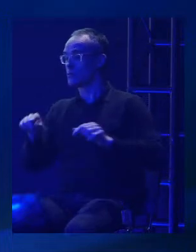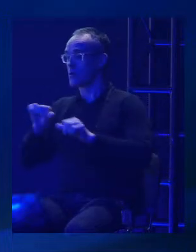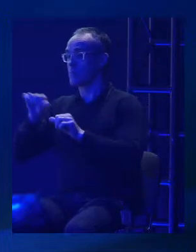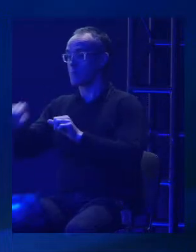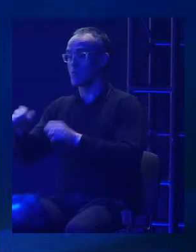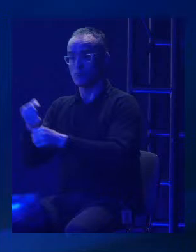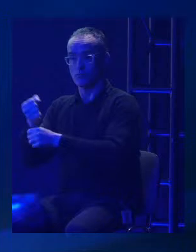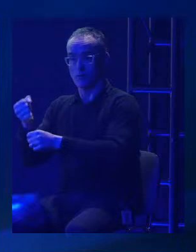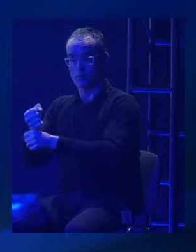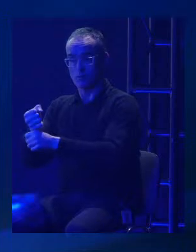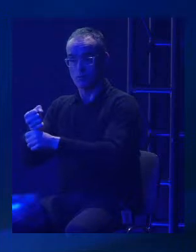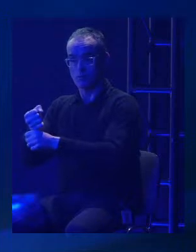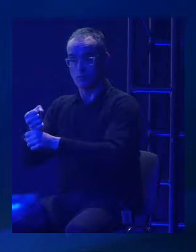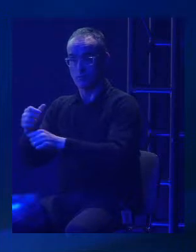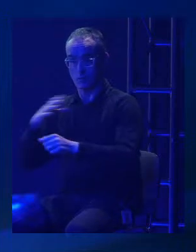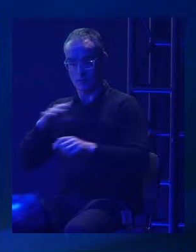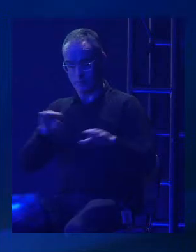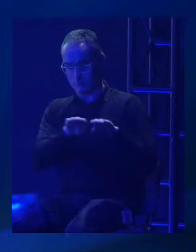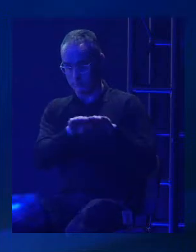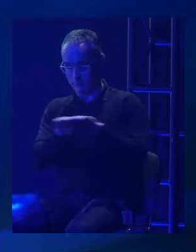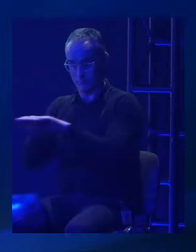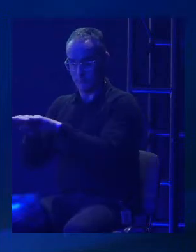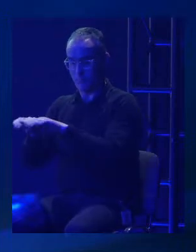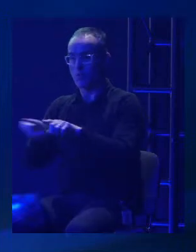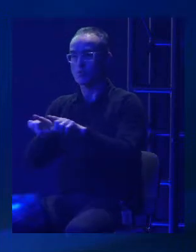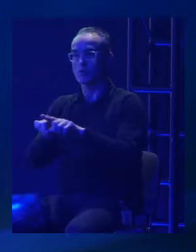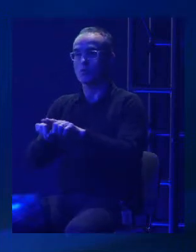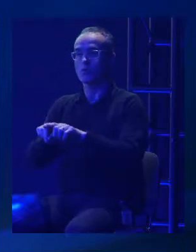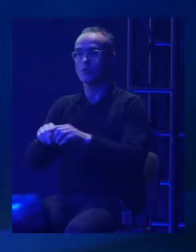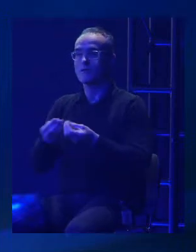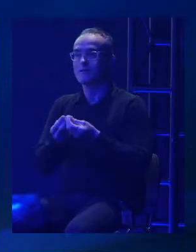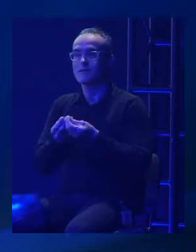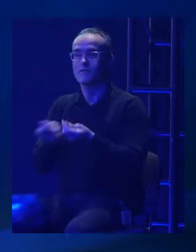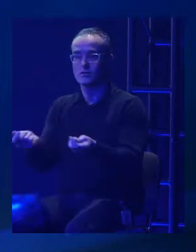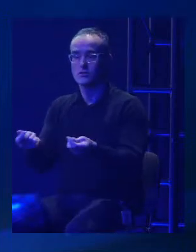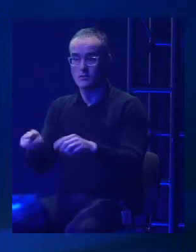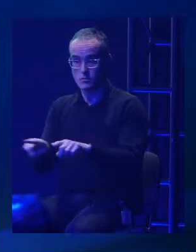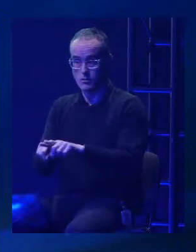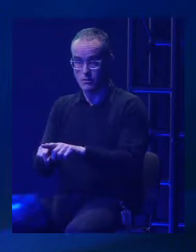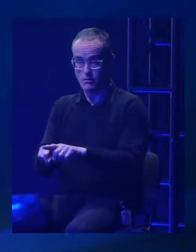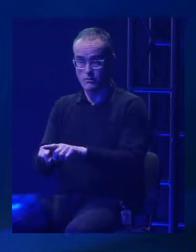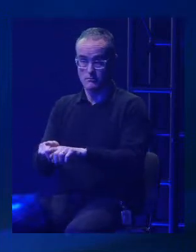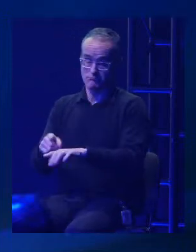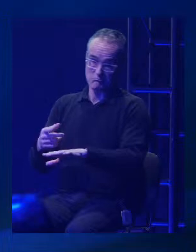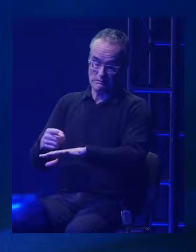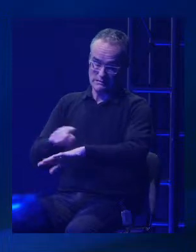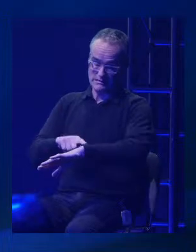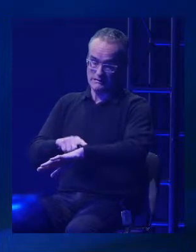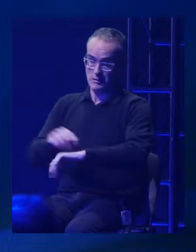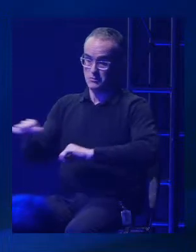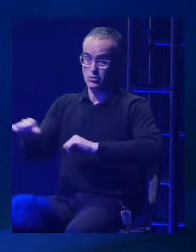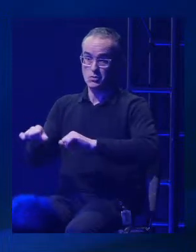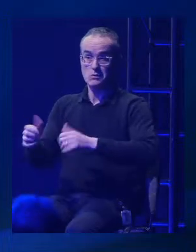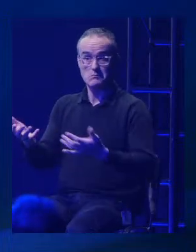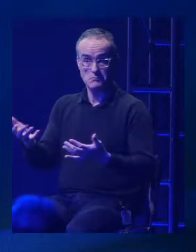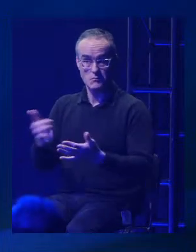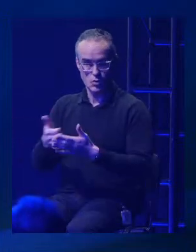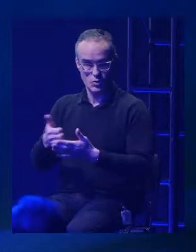that, we have to be efficient as well. So there's only so much time we've got to achieve what we wish to accomplish.